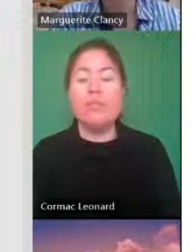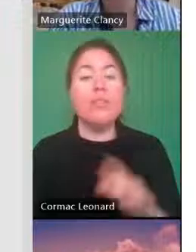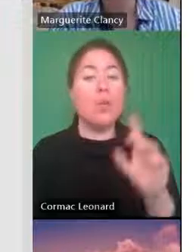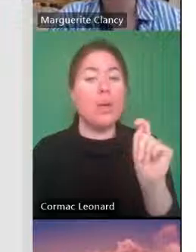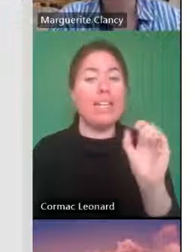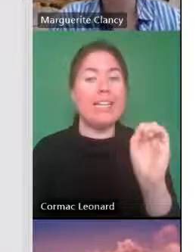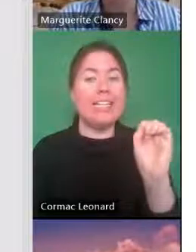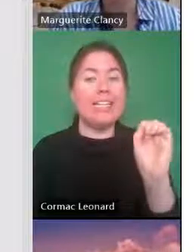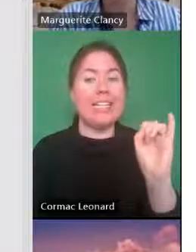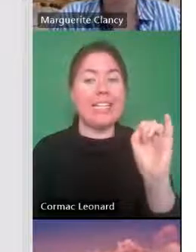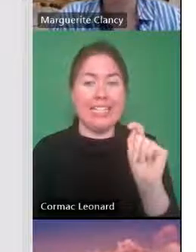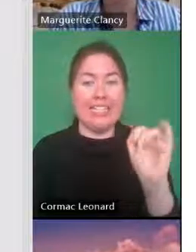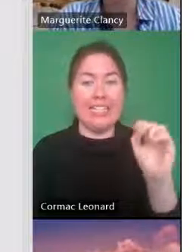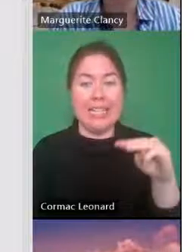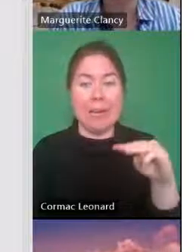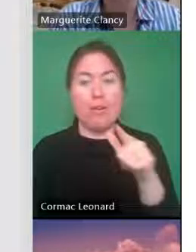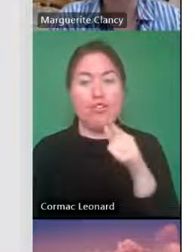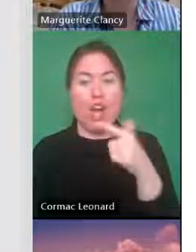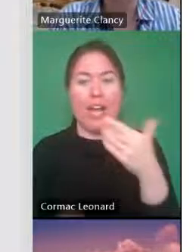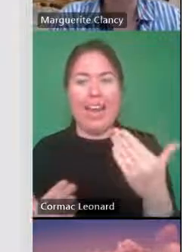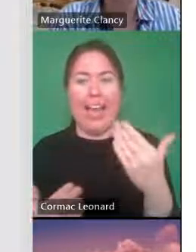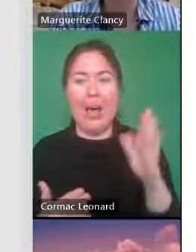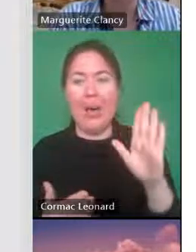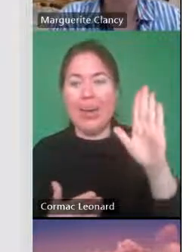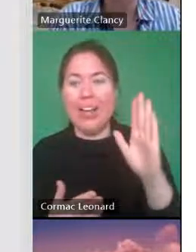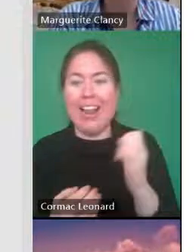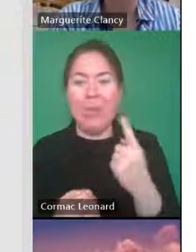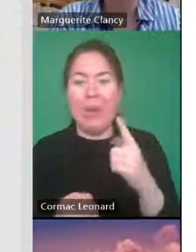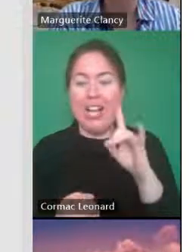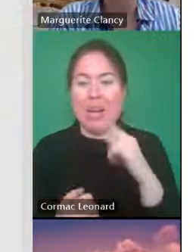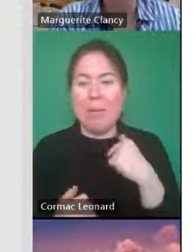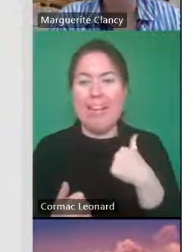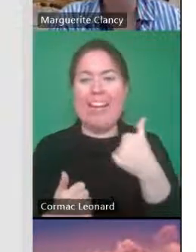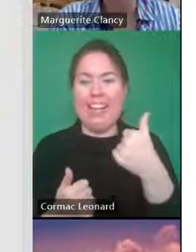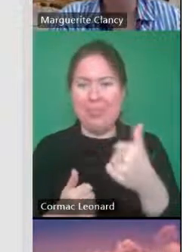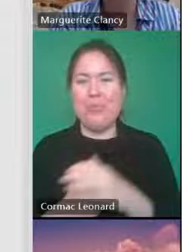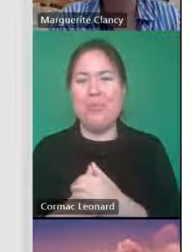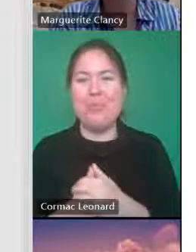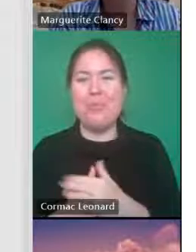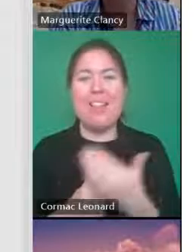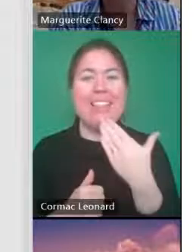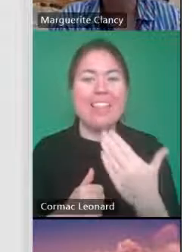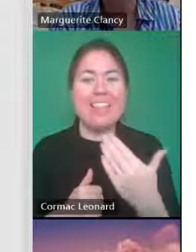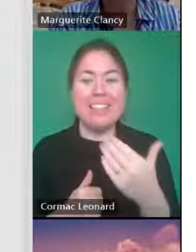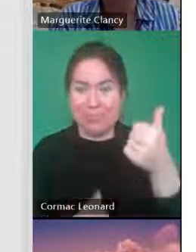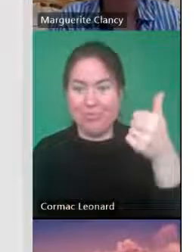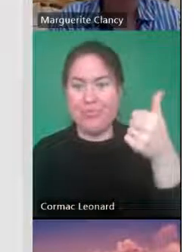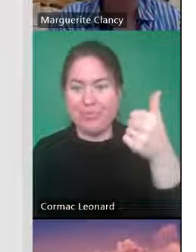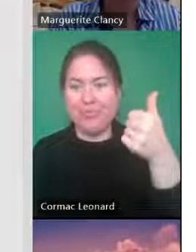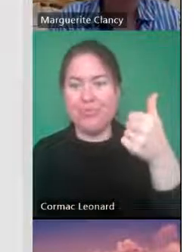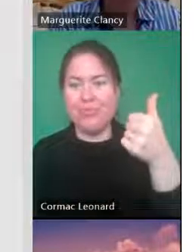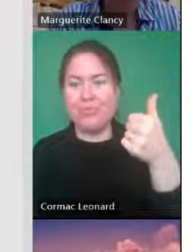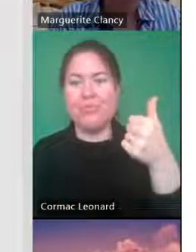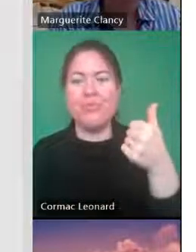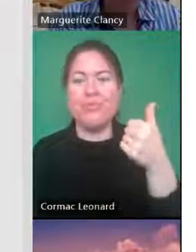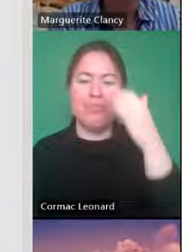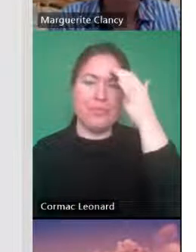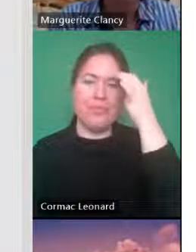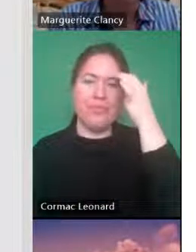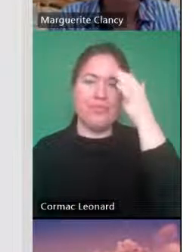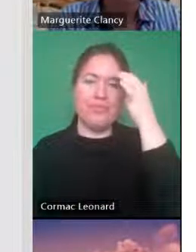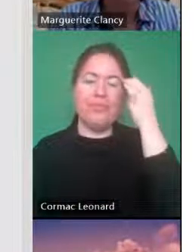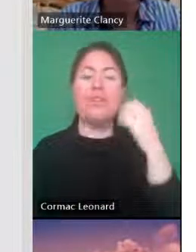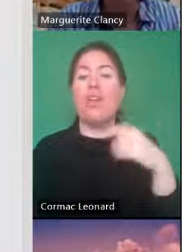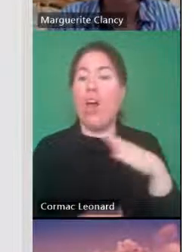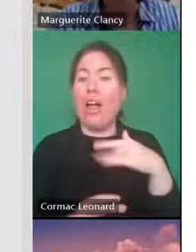Tim here. So thanks very much to Marguerite. You can all hear me okay? Yeah.